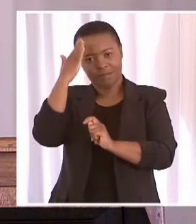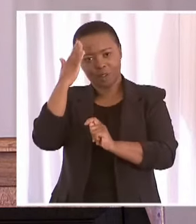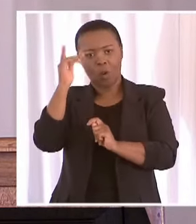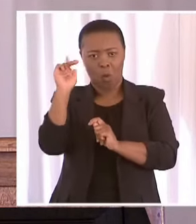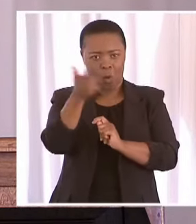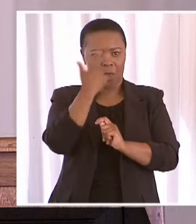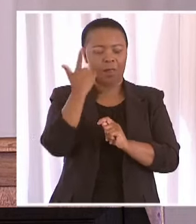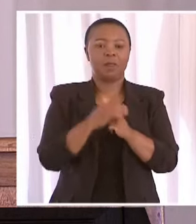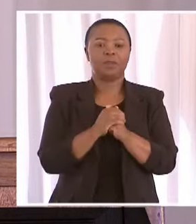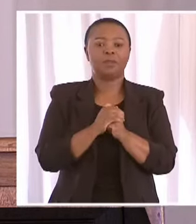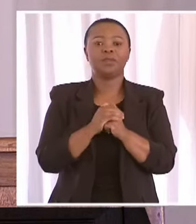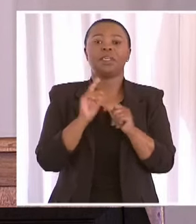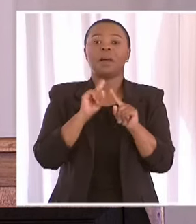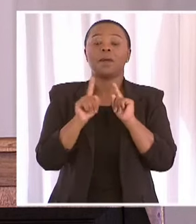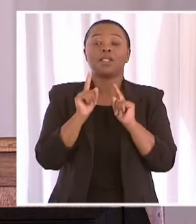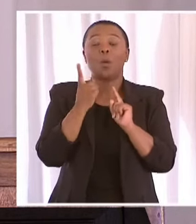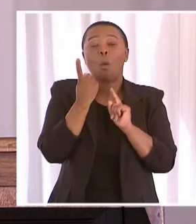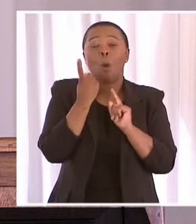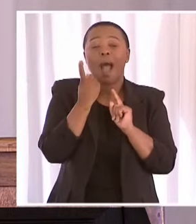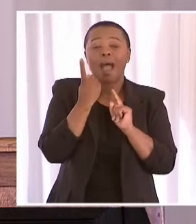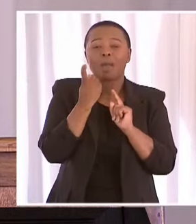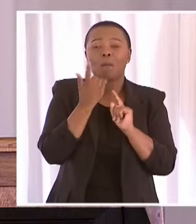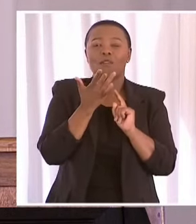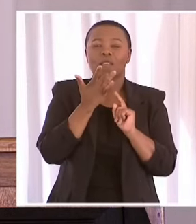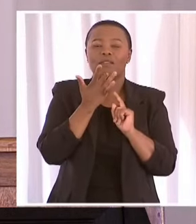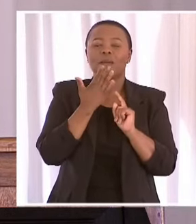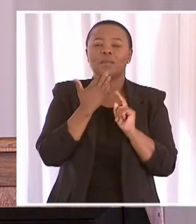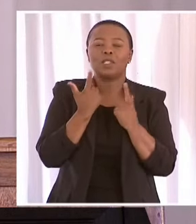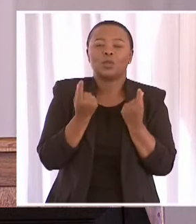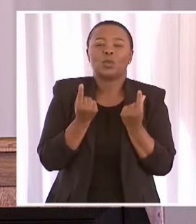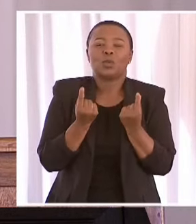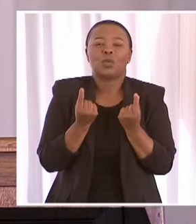But do me one last favor.